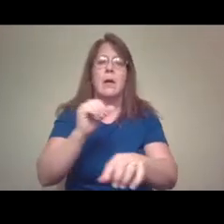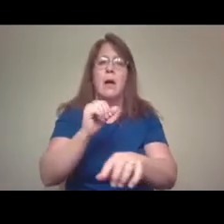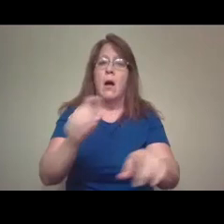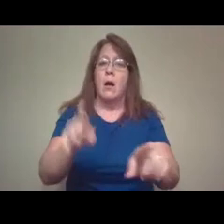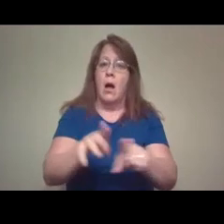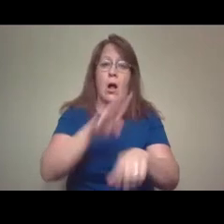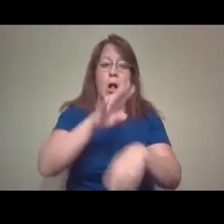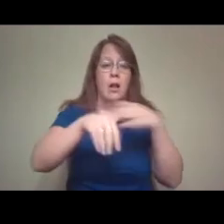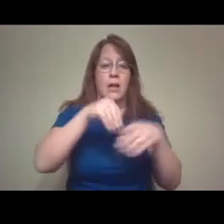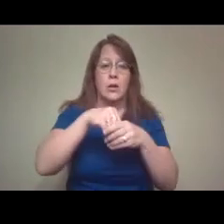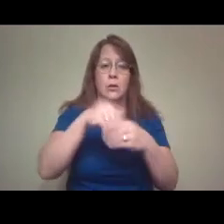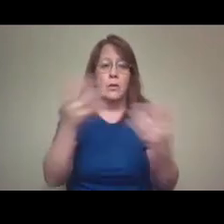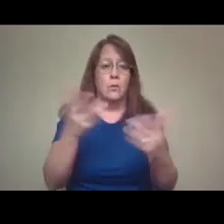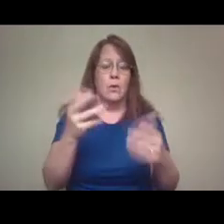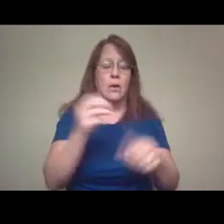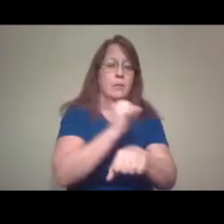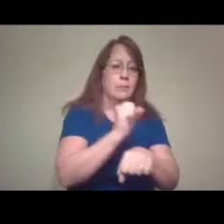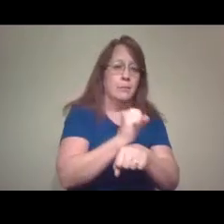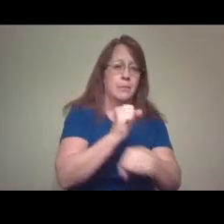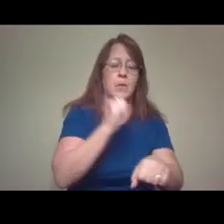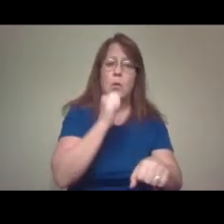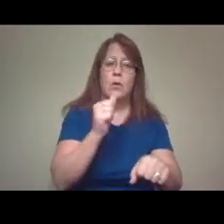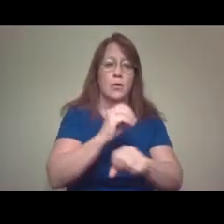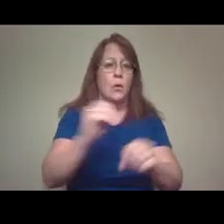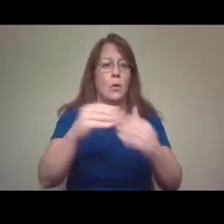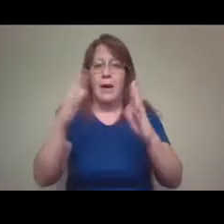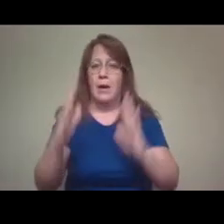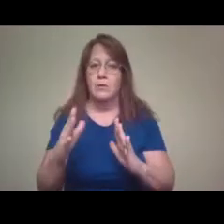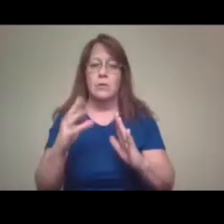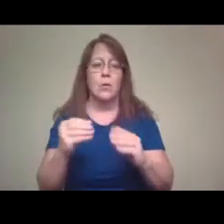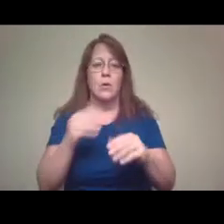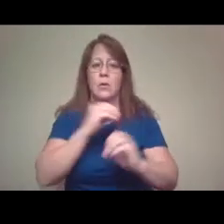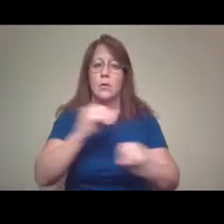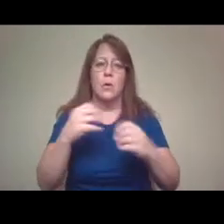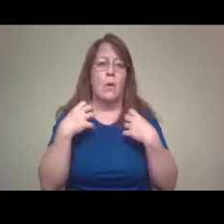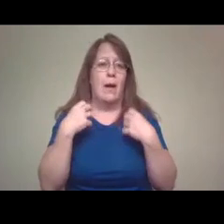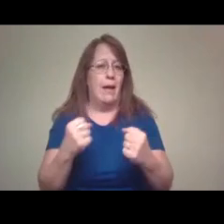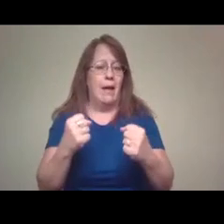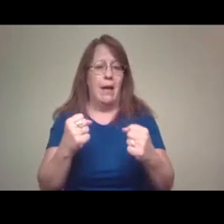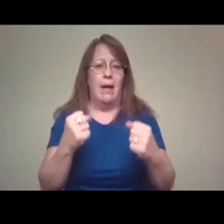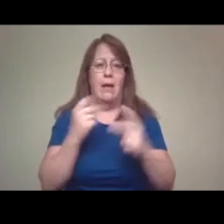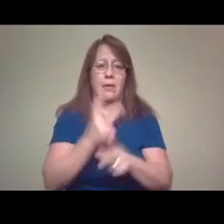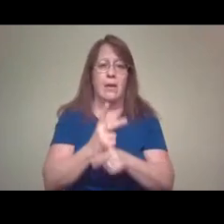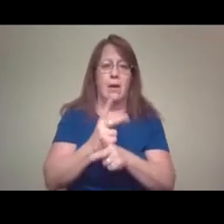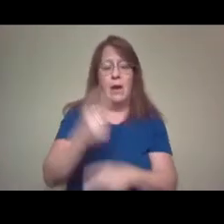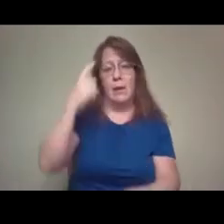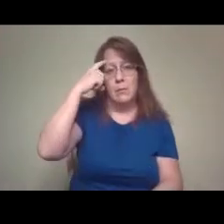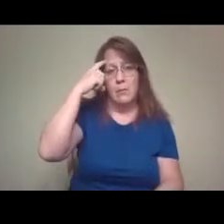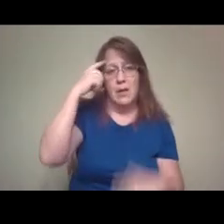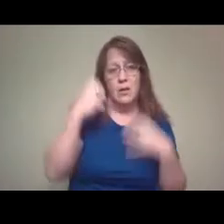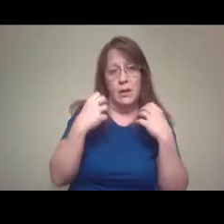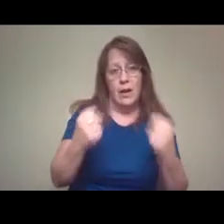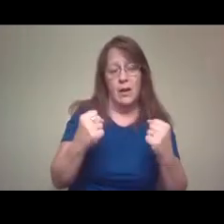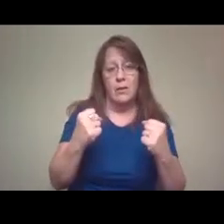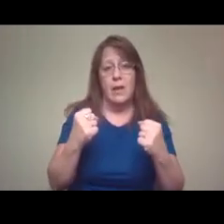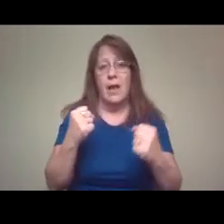food insecurity, lack of housing, lack of access to health care, including mental health and substance abuse